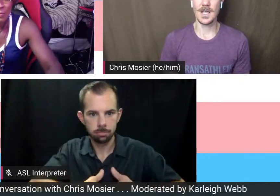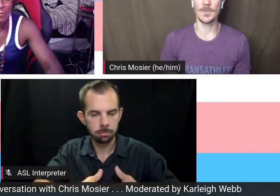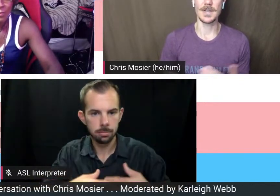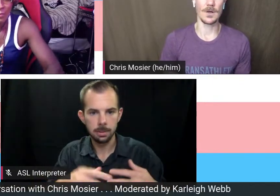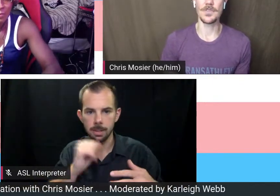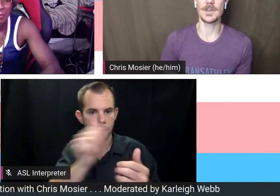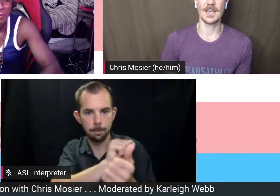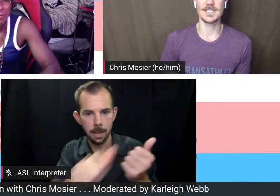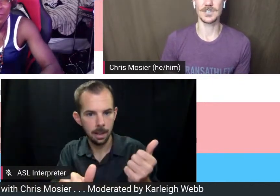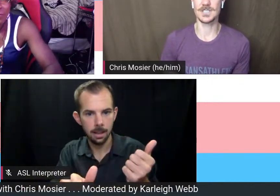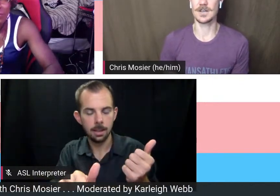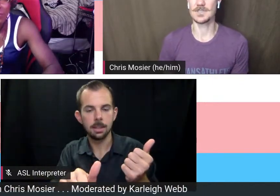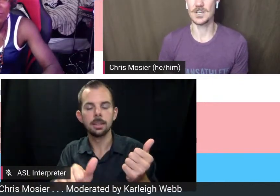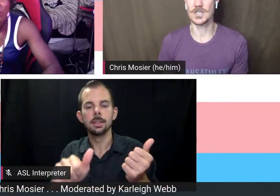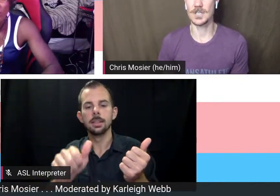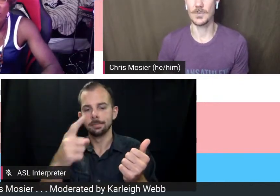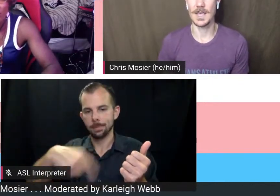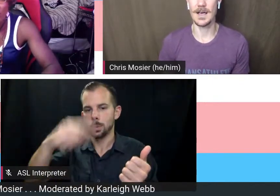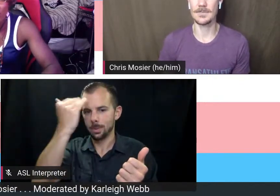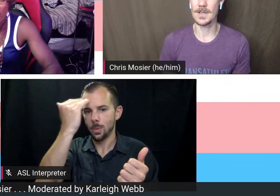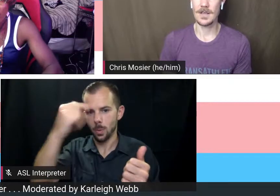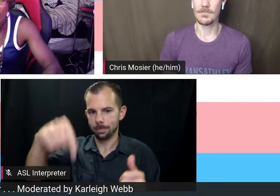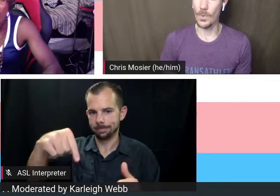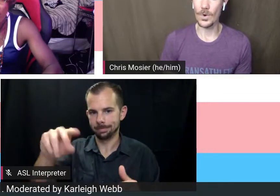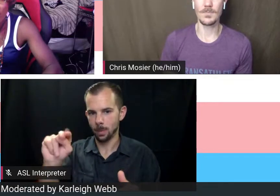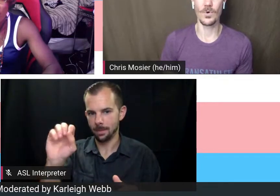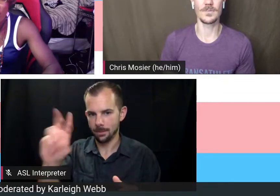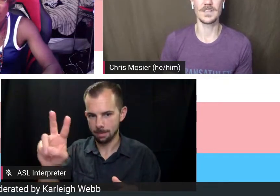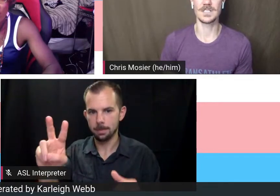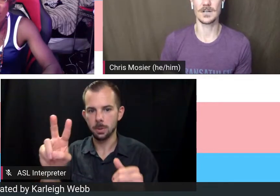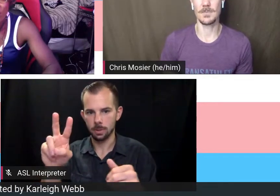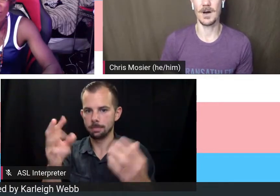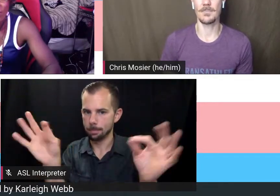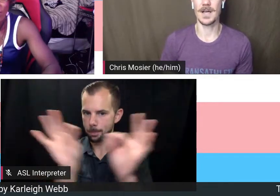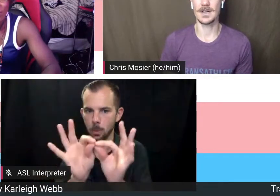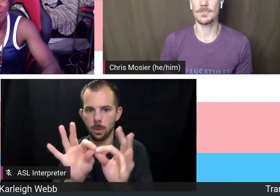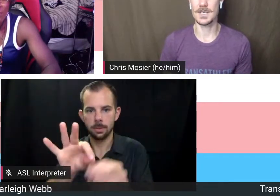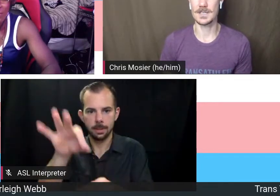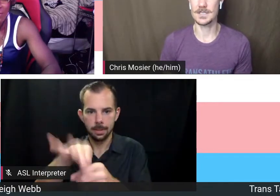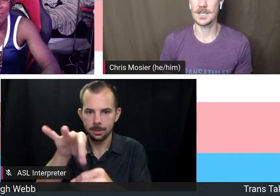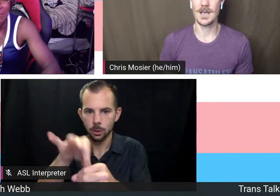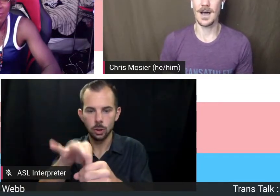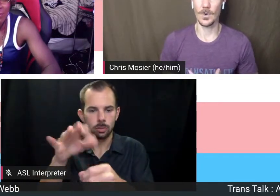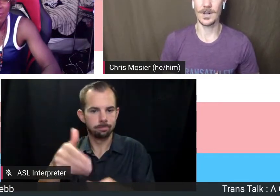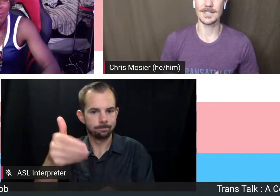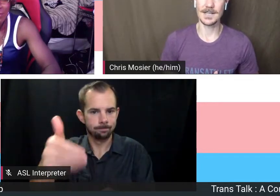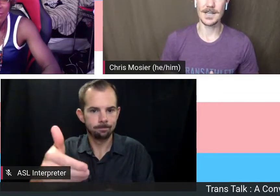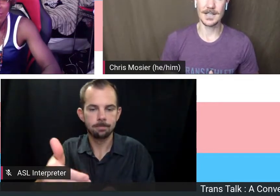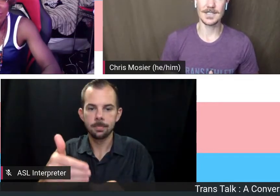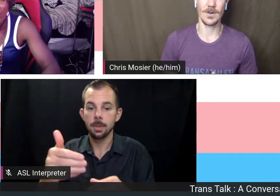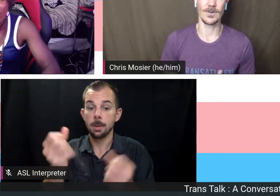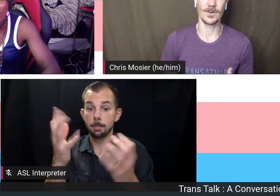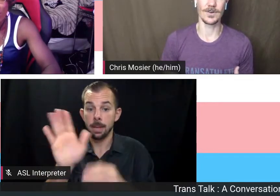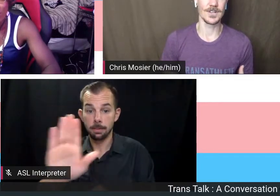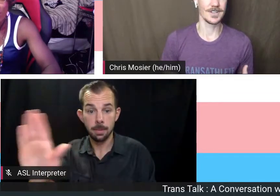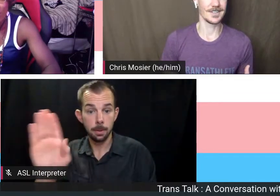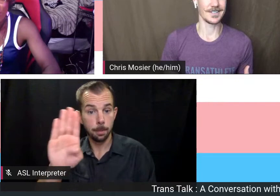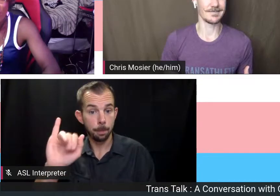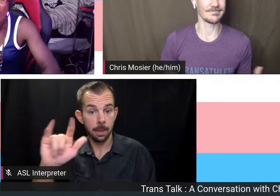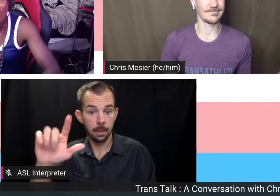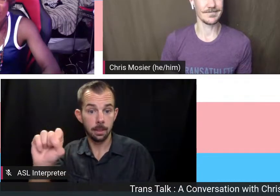important, and we know that the next legislative session that we have, more and more of these are going to pop back up because our identities